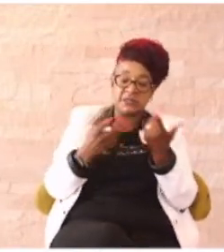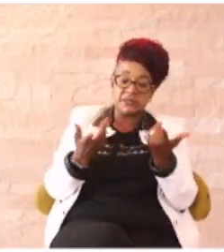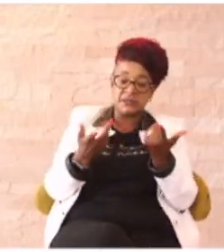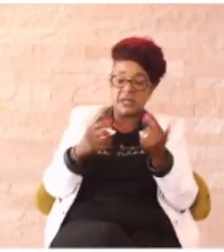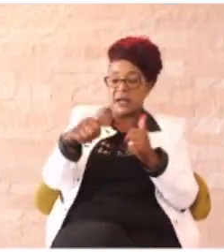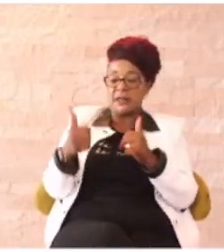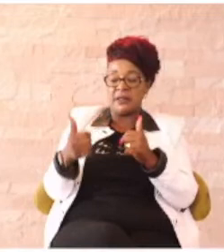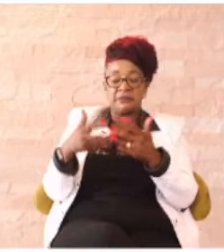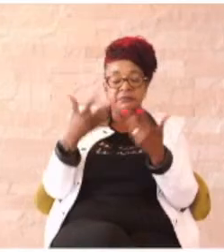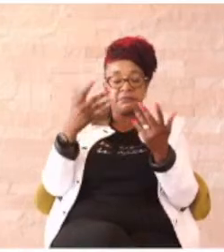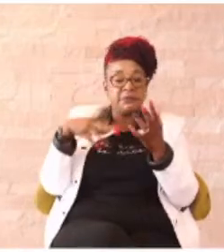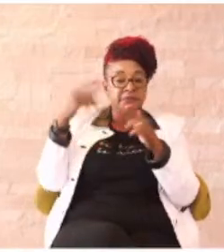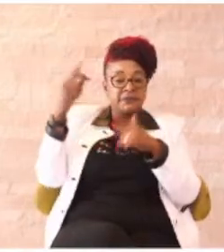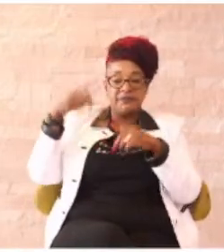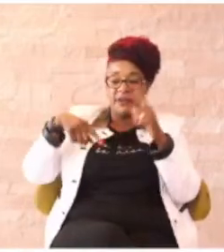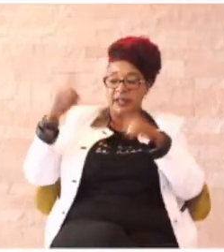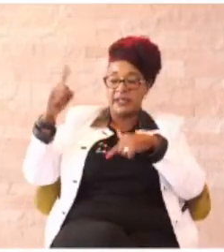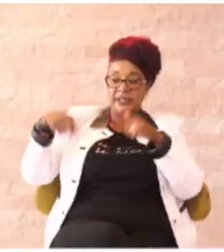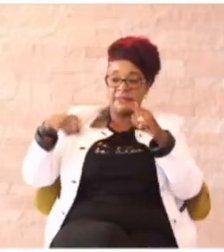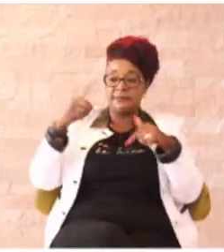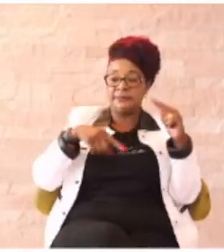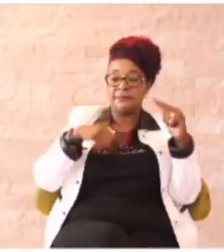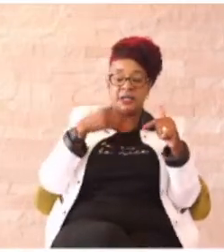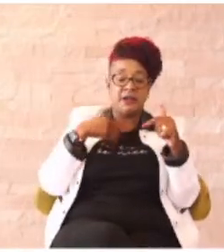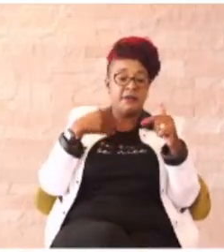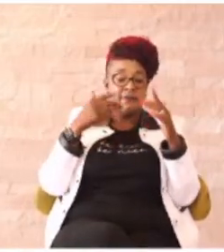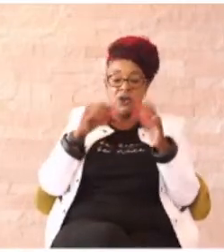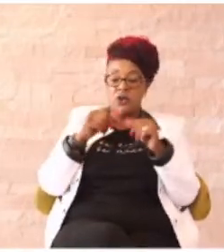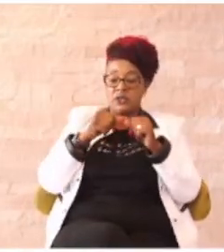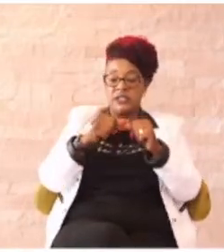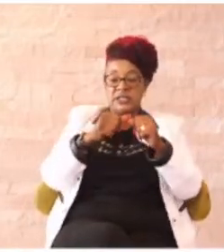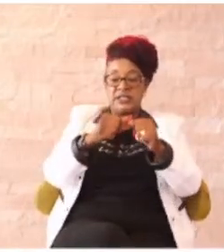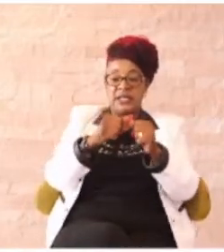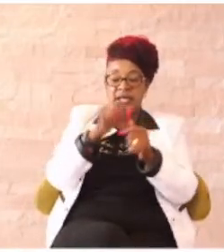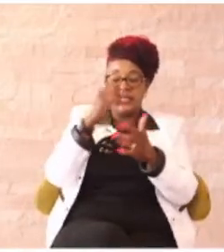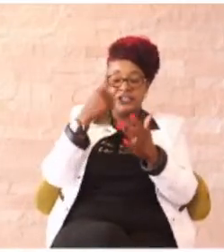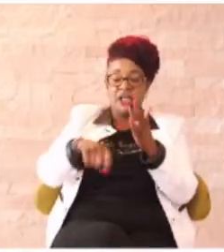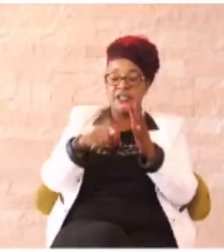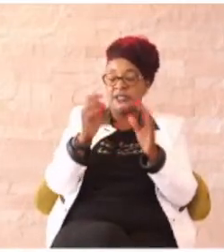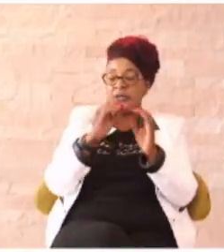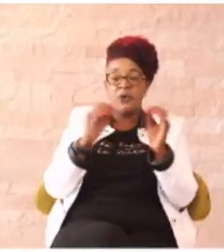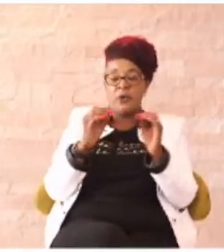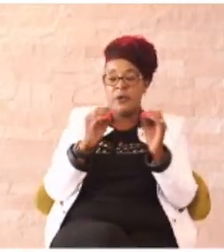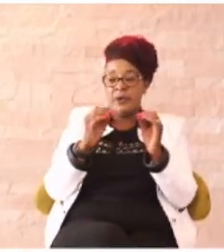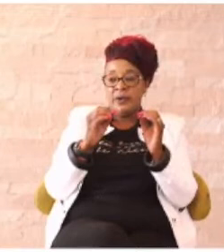place. So there is no consistency in such